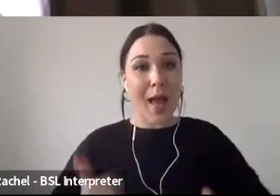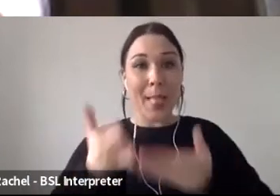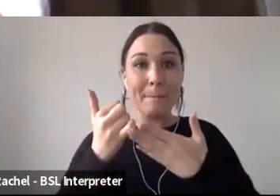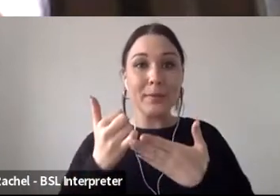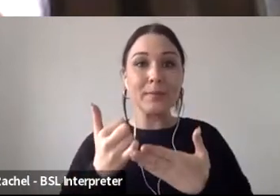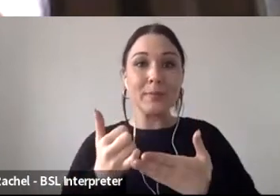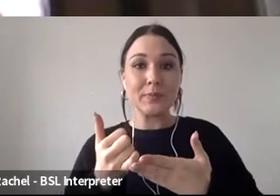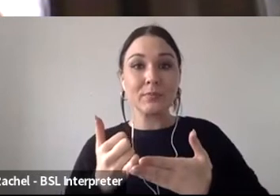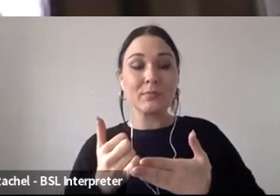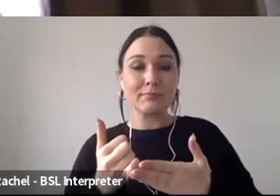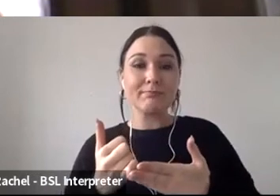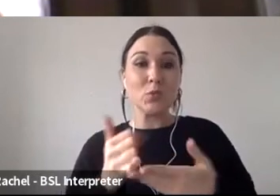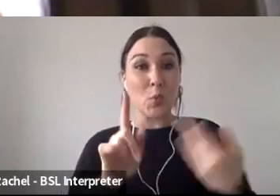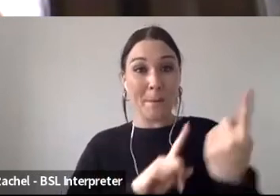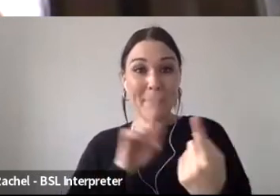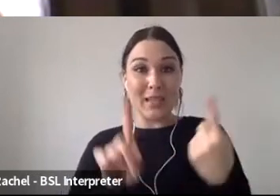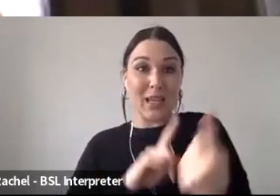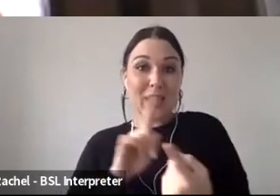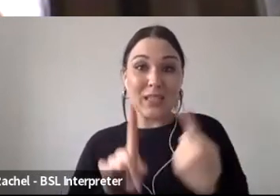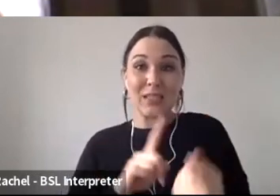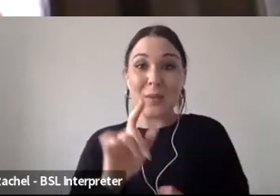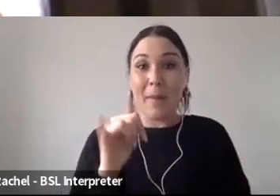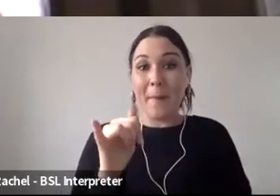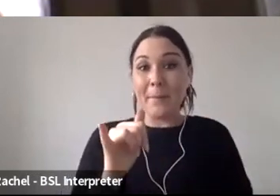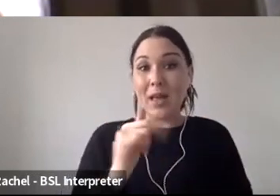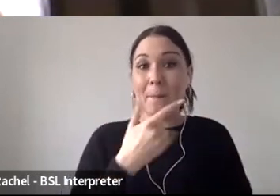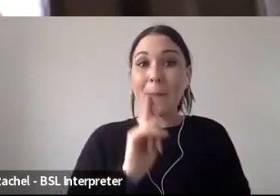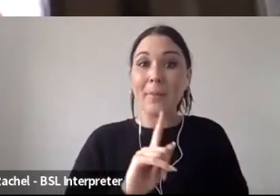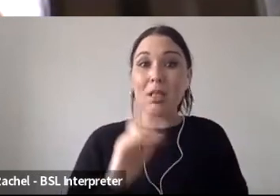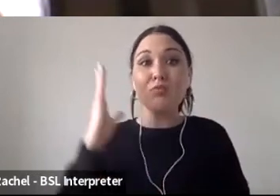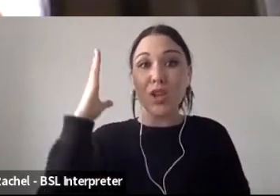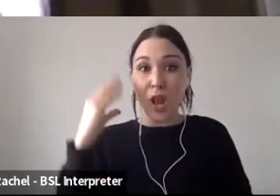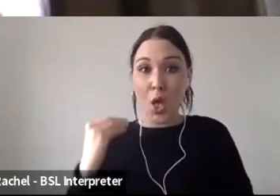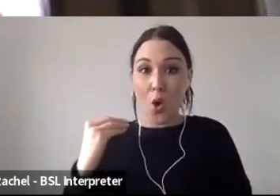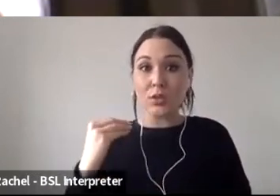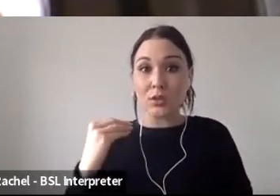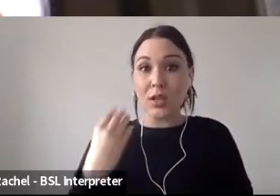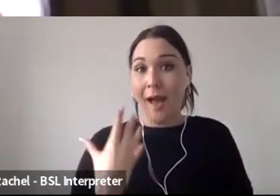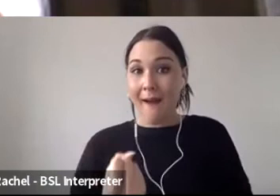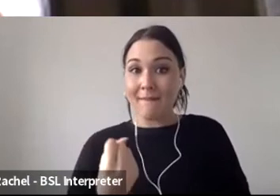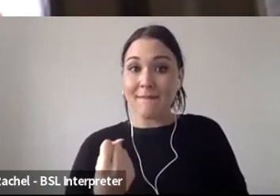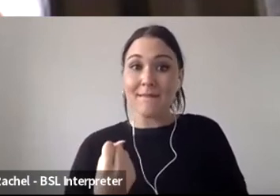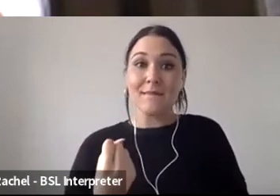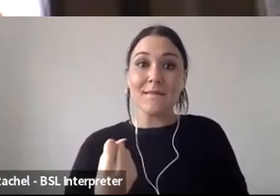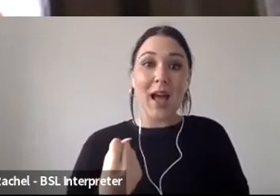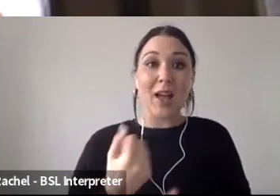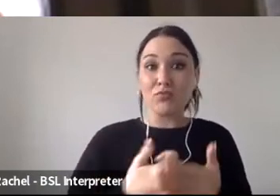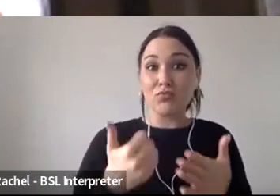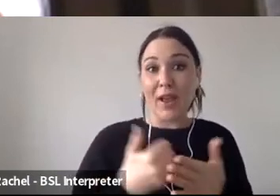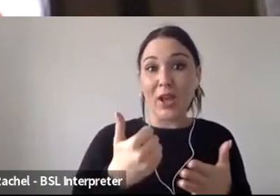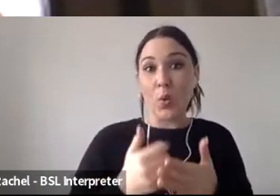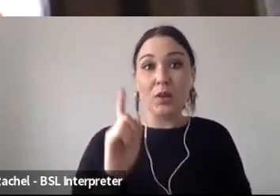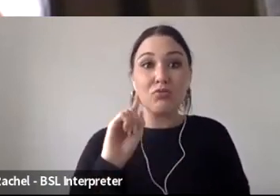during these meetings where maybe you have people who have hearing loss and people who have sort of regular hearing.